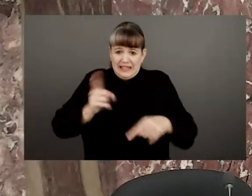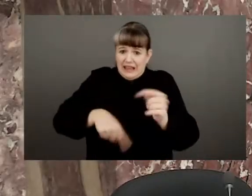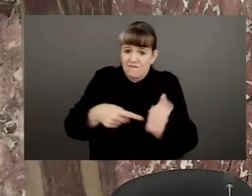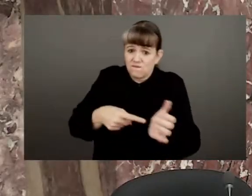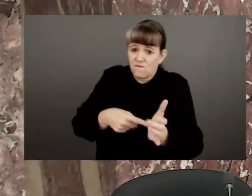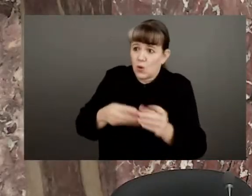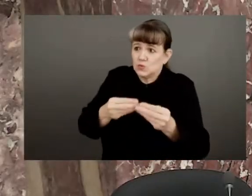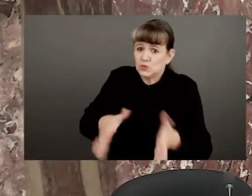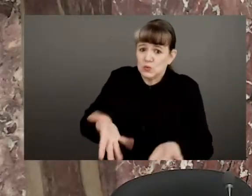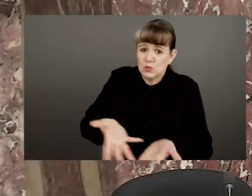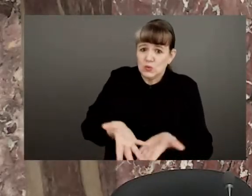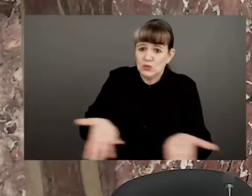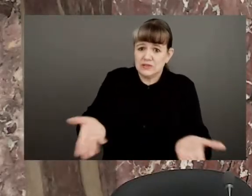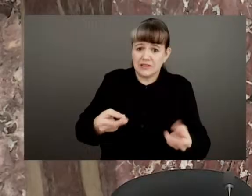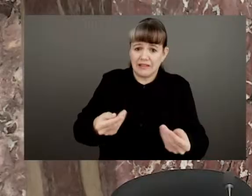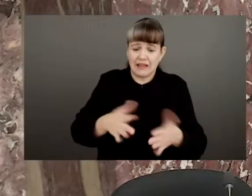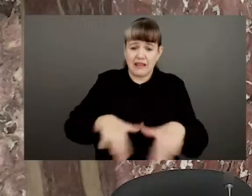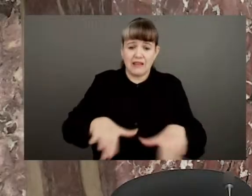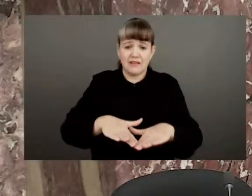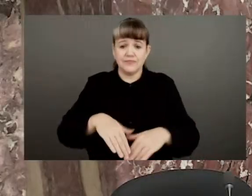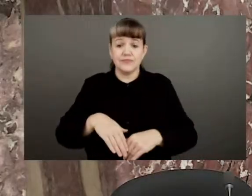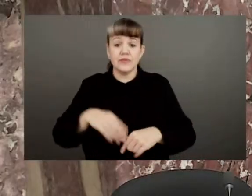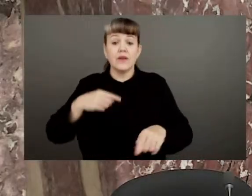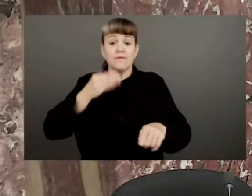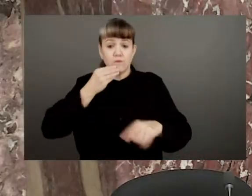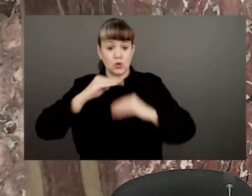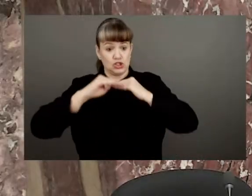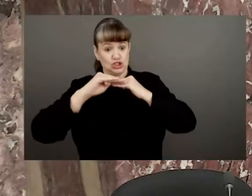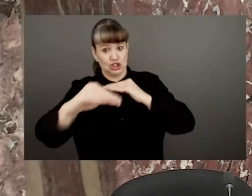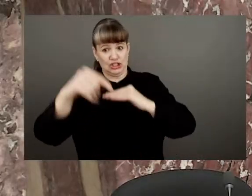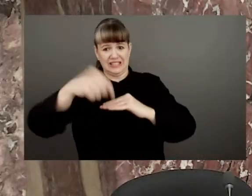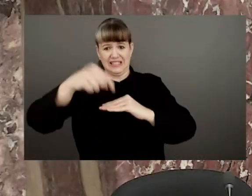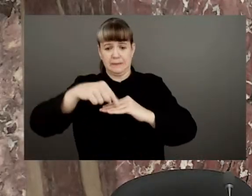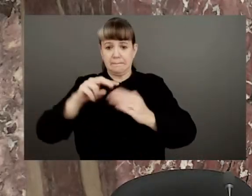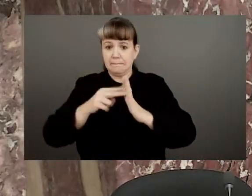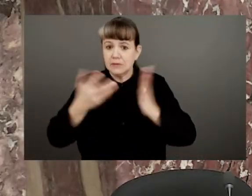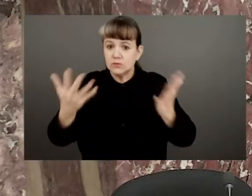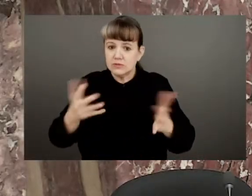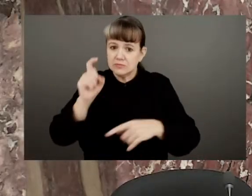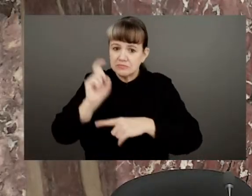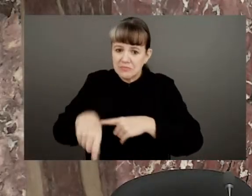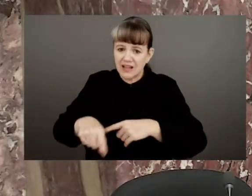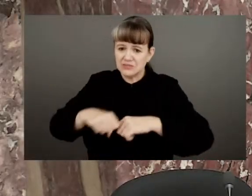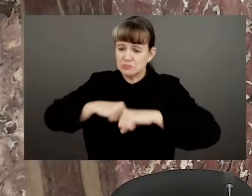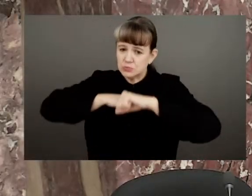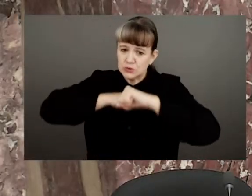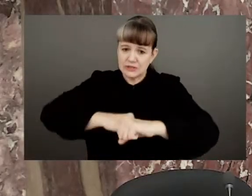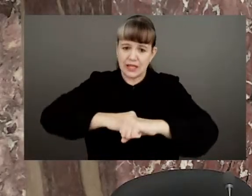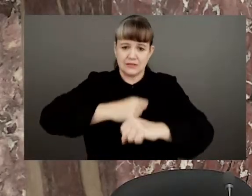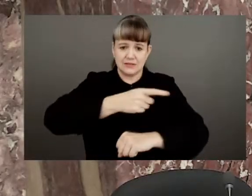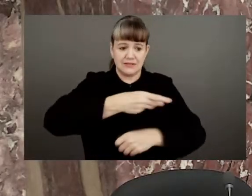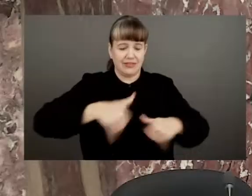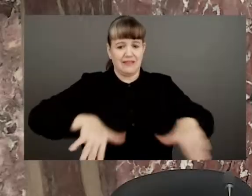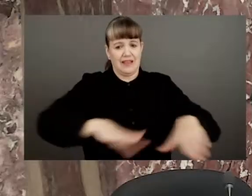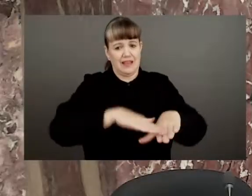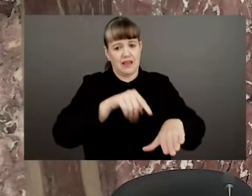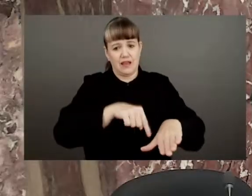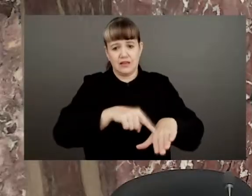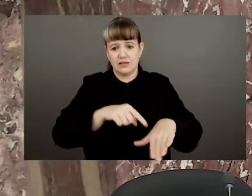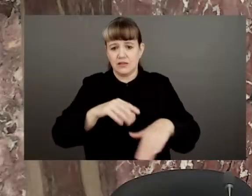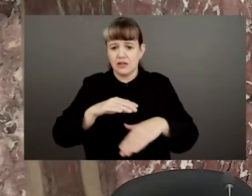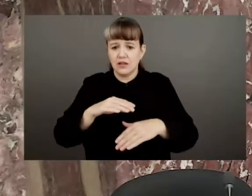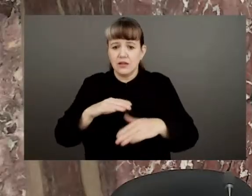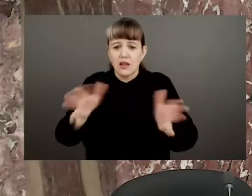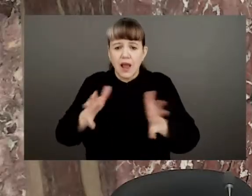we must secure the land that feeds us. I encourage every British Columbian to reach out to their MLAs and MPs and call for